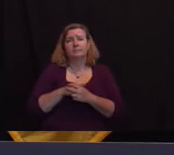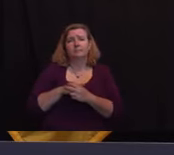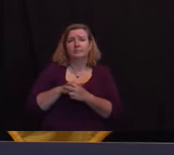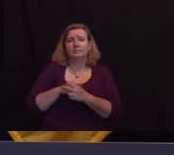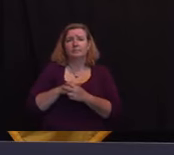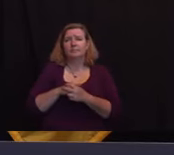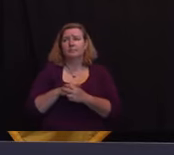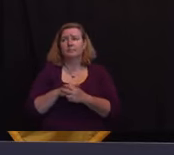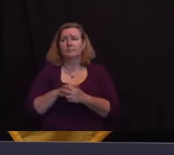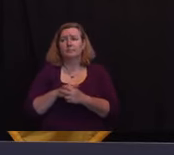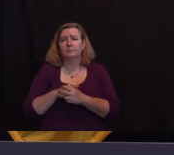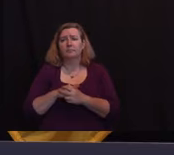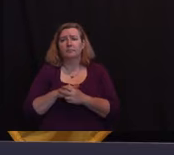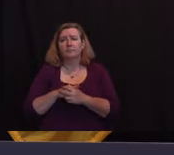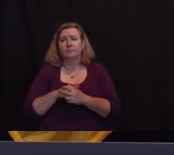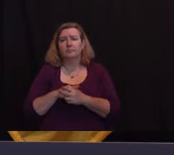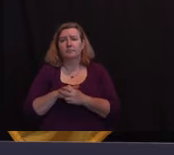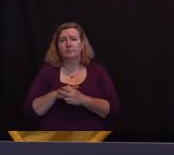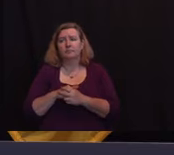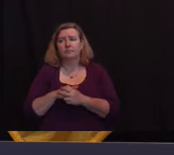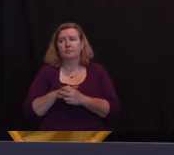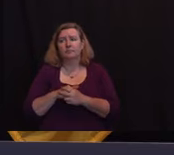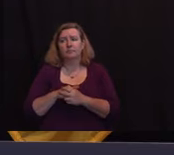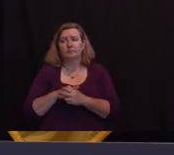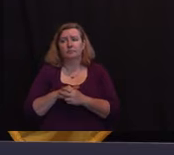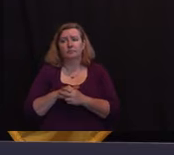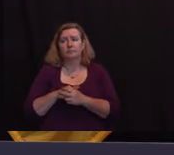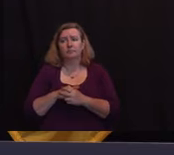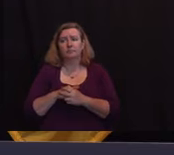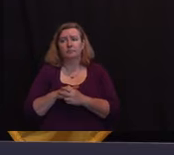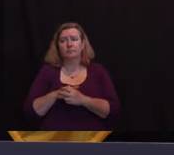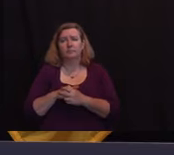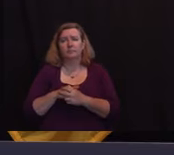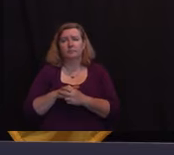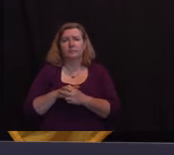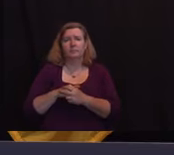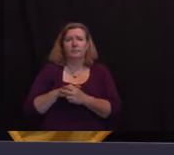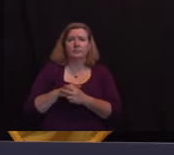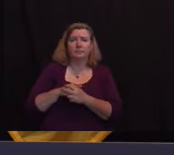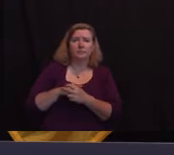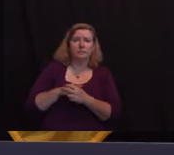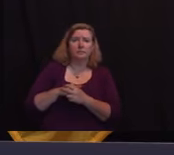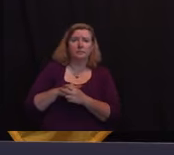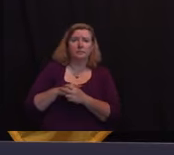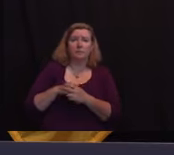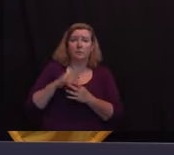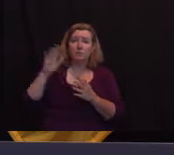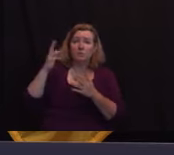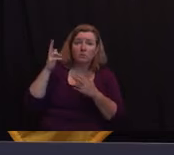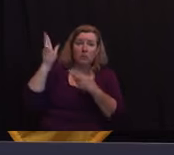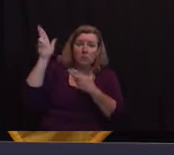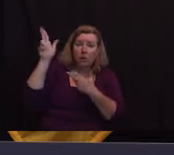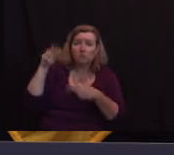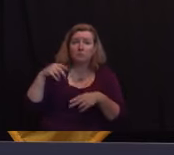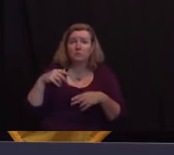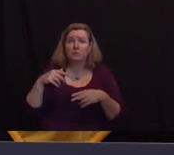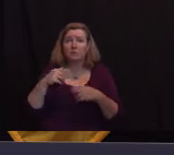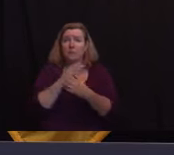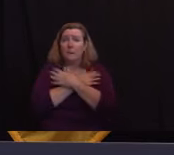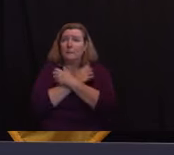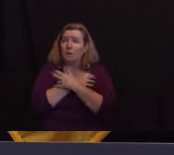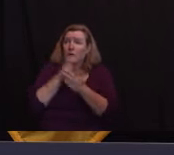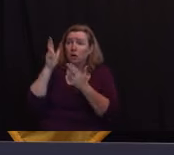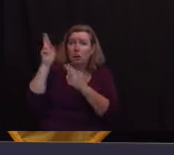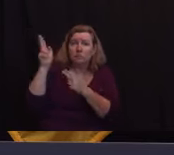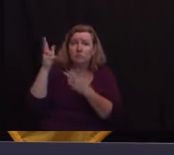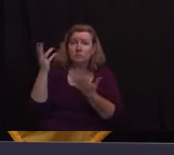sorry, I had to reread this. Does that incident make you rethink your position on bear hunting, and how concerned are you about the potential for dangerous